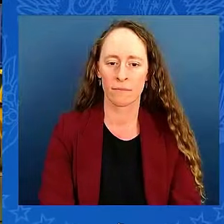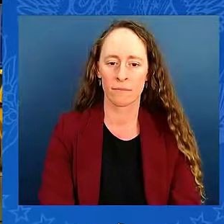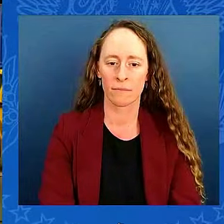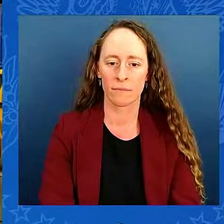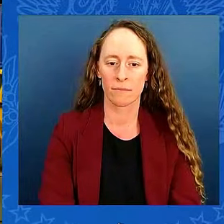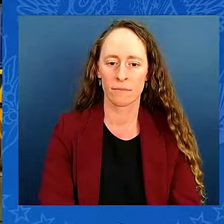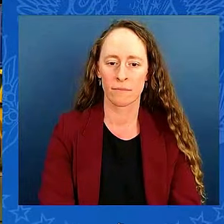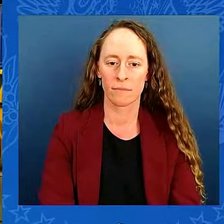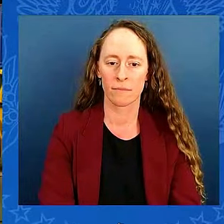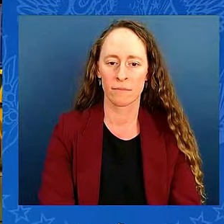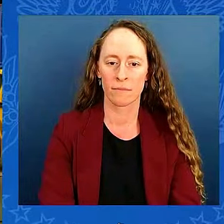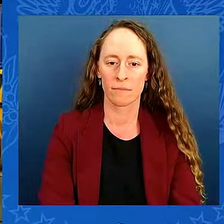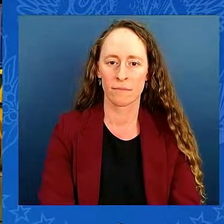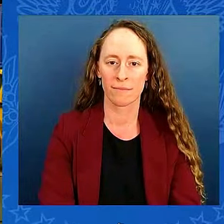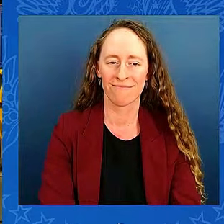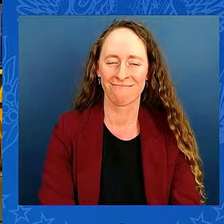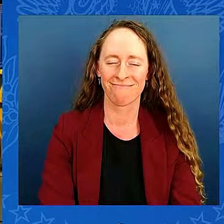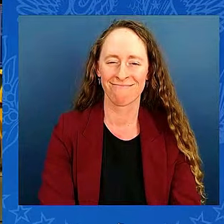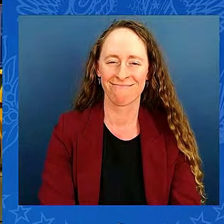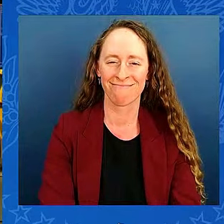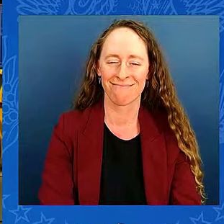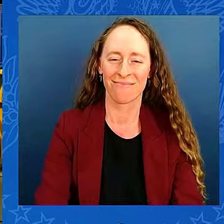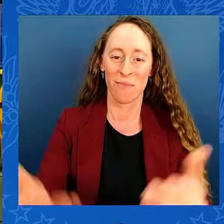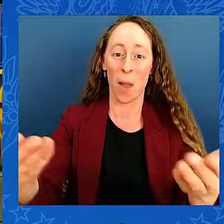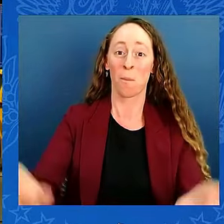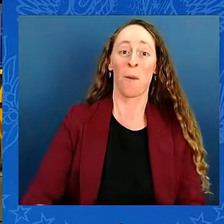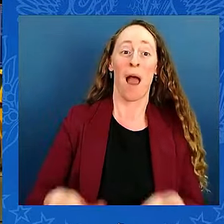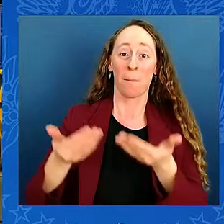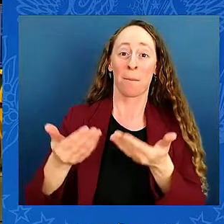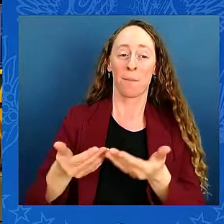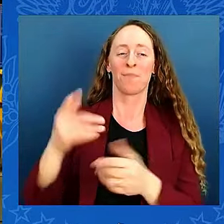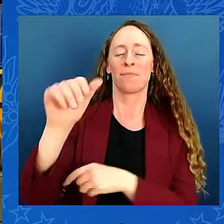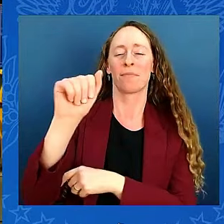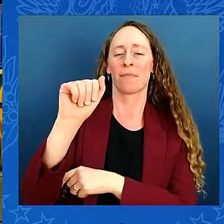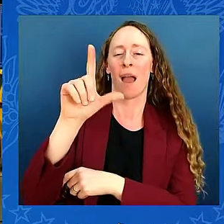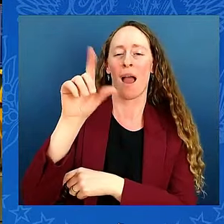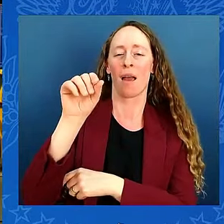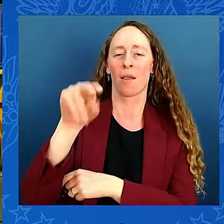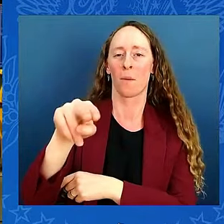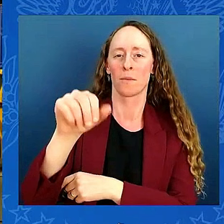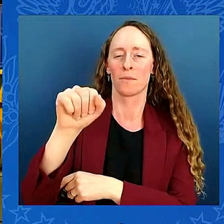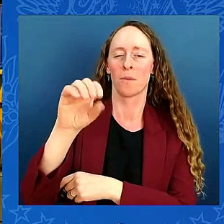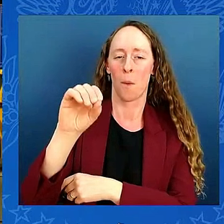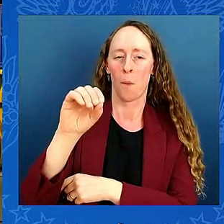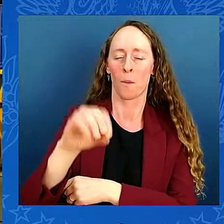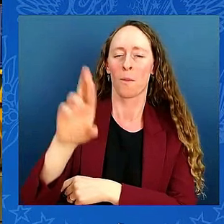Welcome, Alonzo Romo and Shaiquetta Shy McElroy.